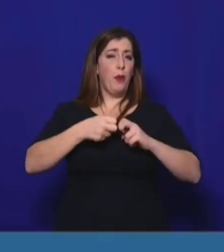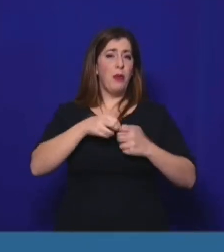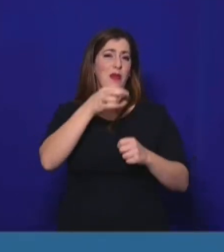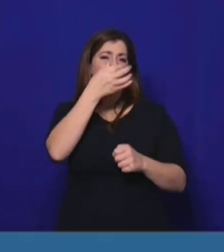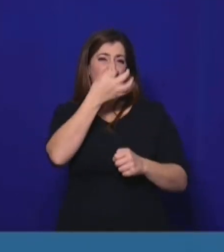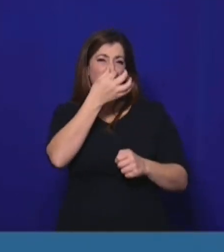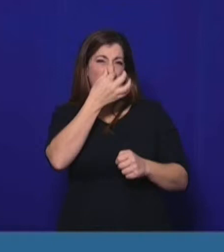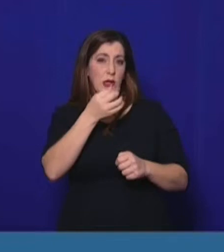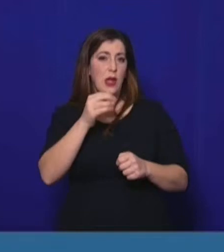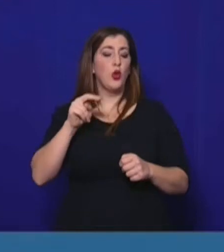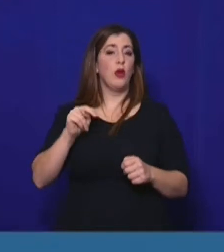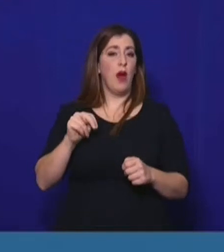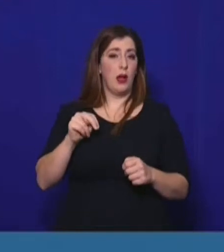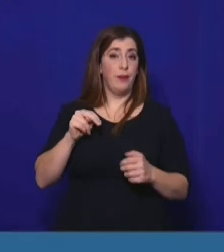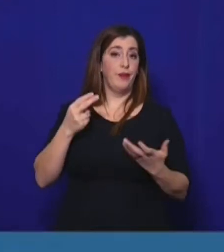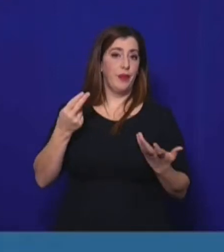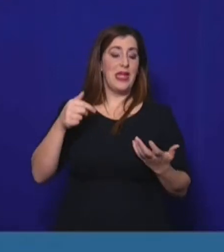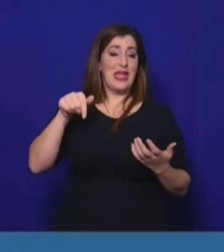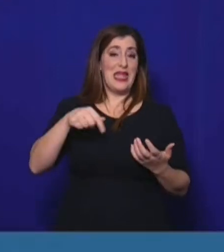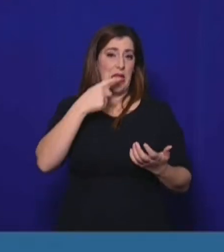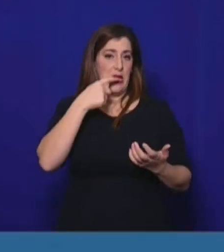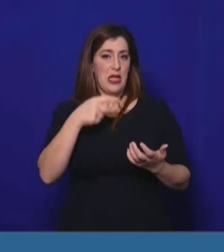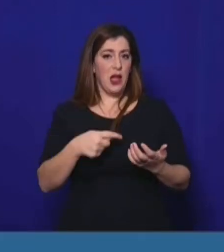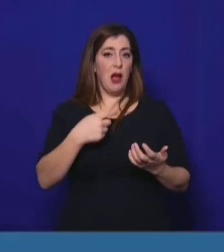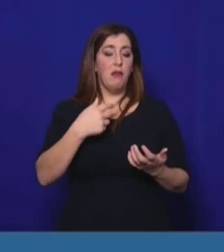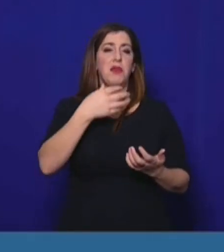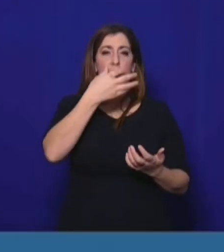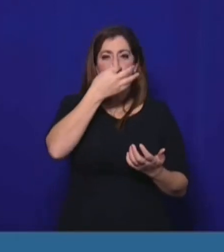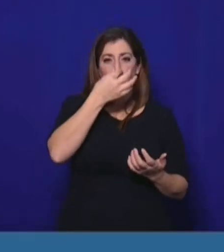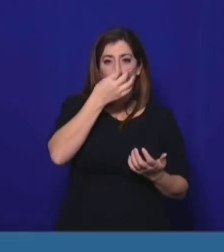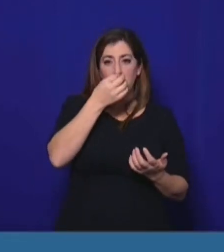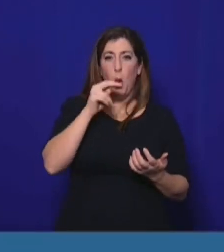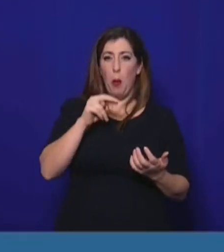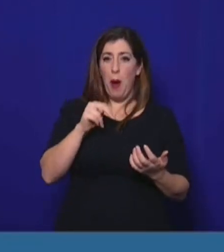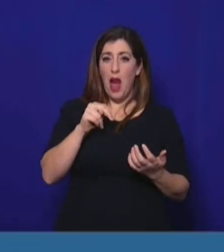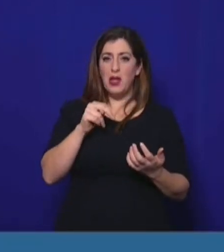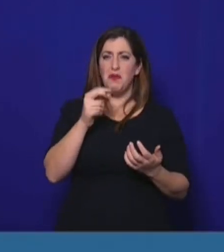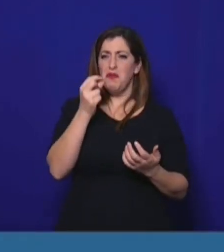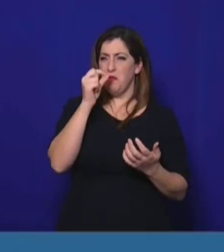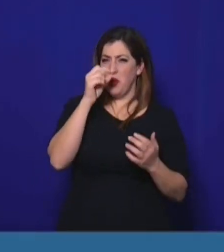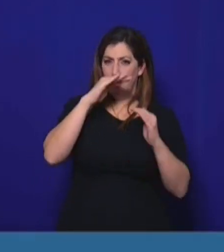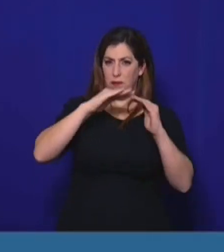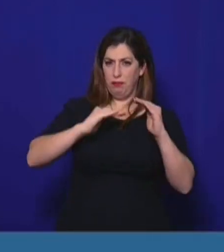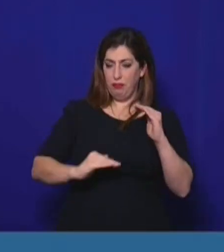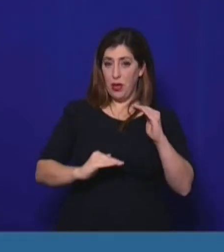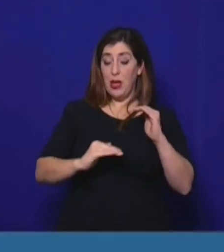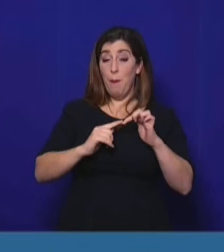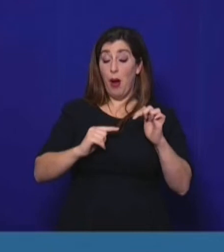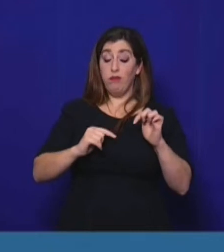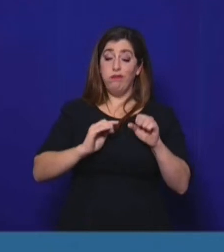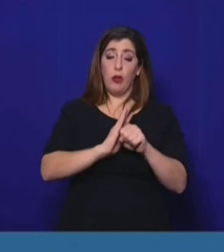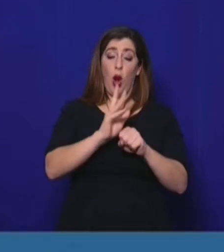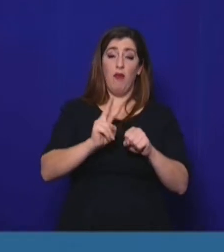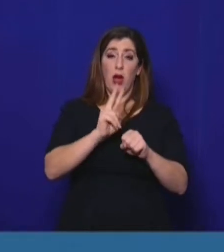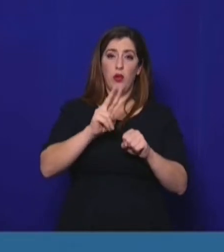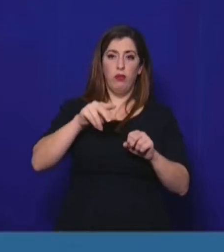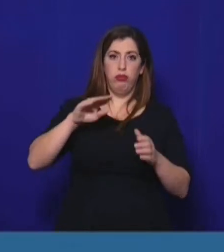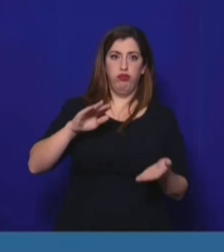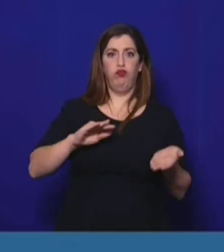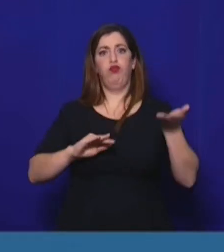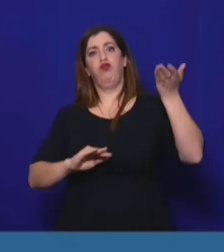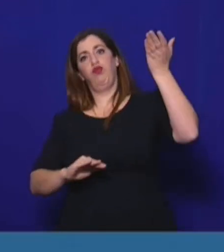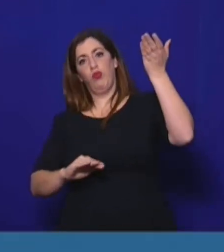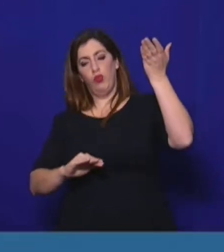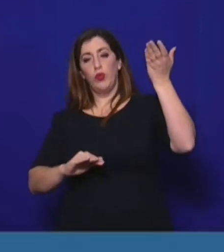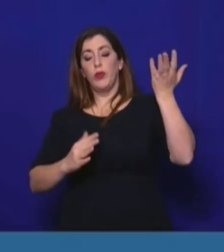tal-influenza mhumiex qegħdin hemm, però ġew replace dan il-COVID li qiegħed jinfirex madwarna. U huwa xi ħaġa normali li